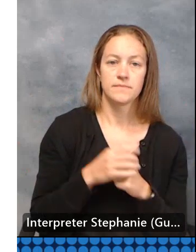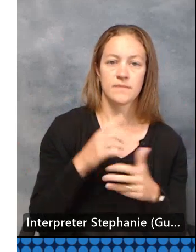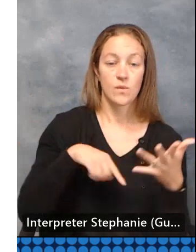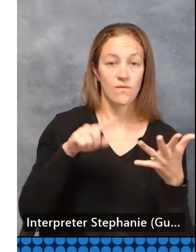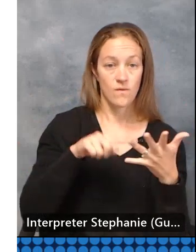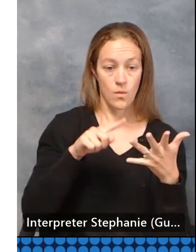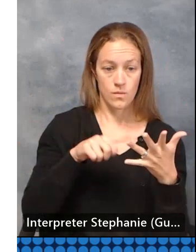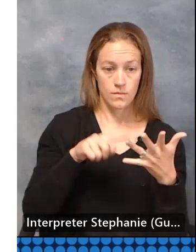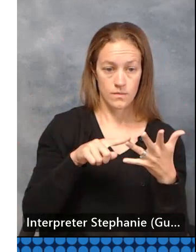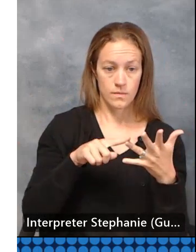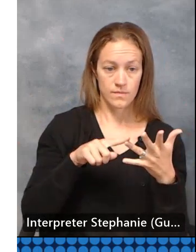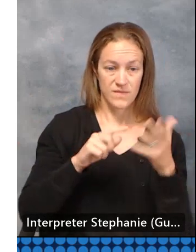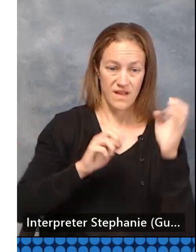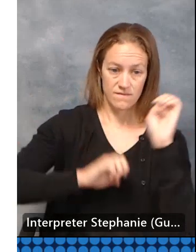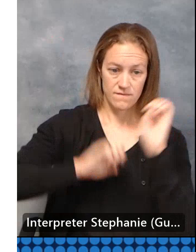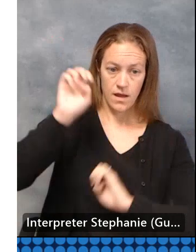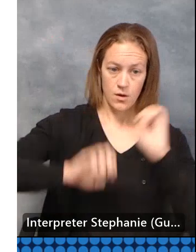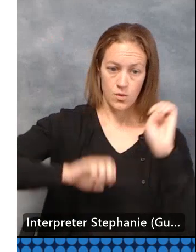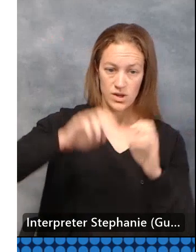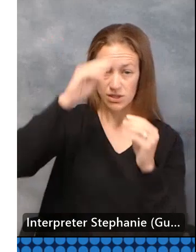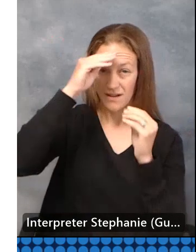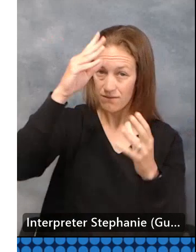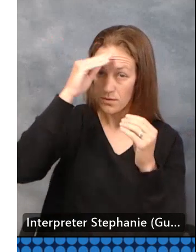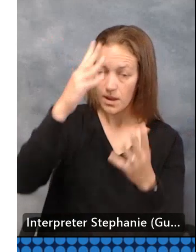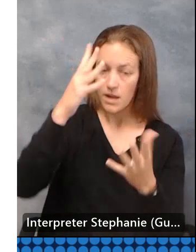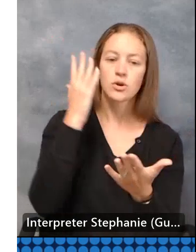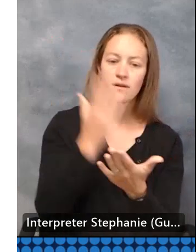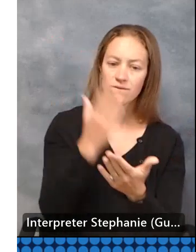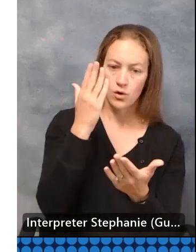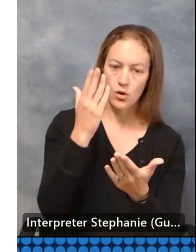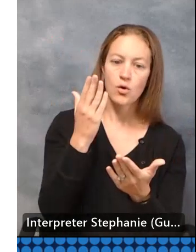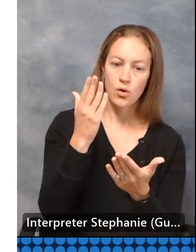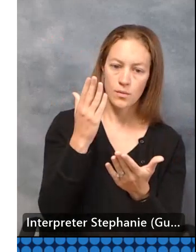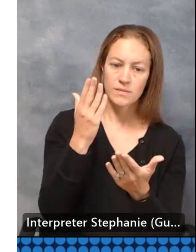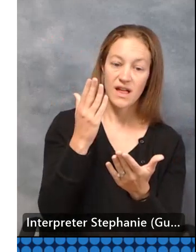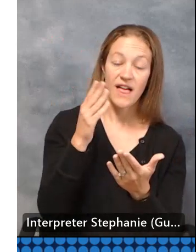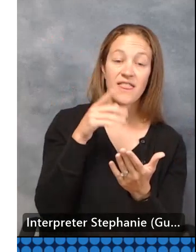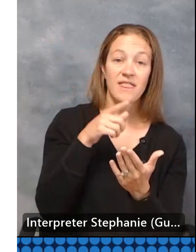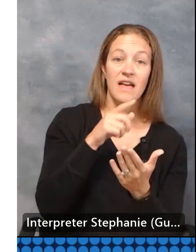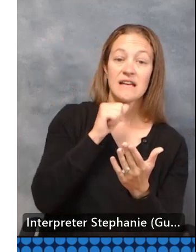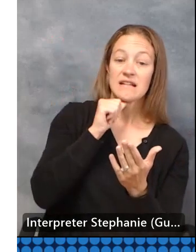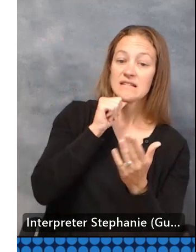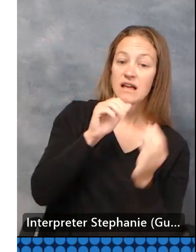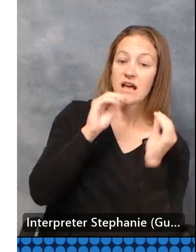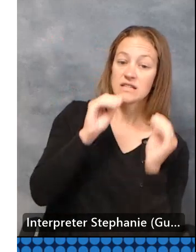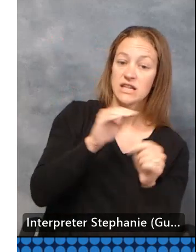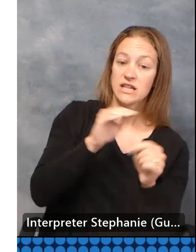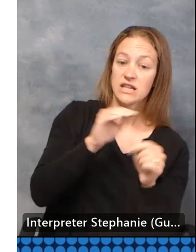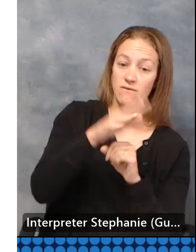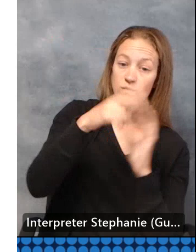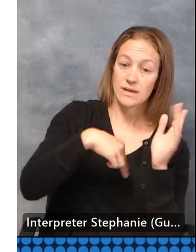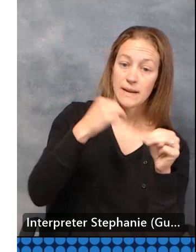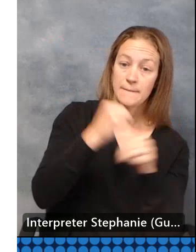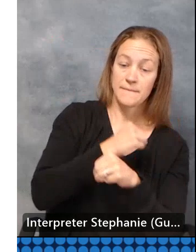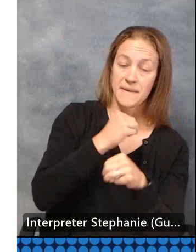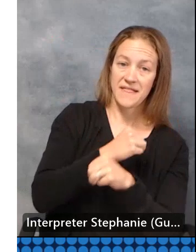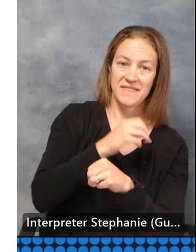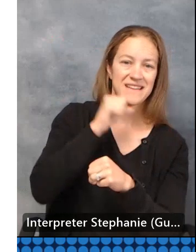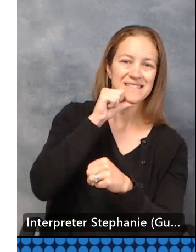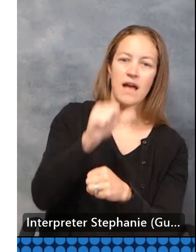Number 4, evaluation information confirms lack of instruction in reading and math is